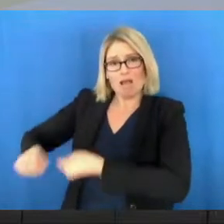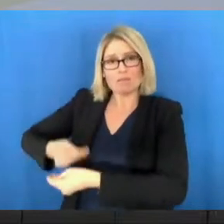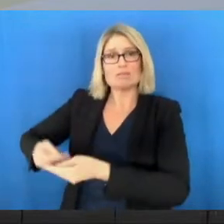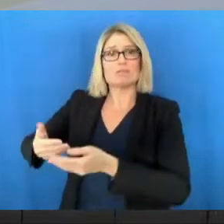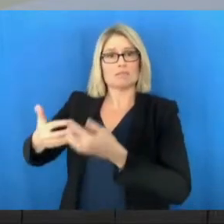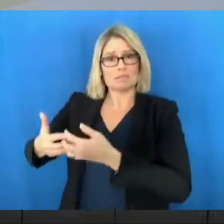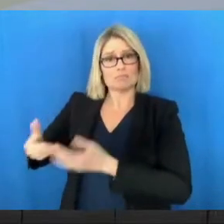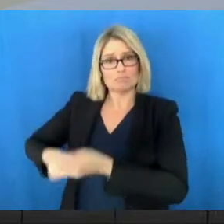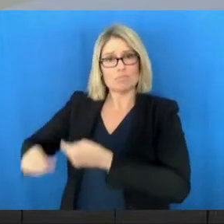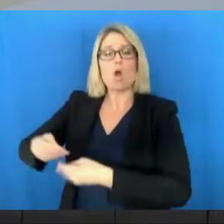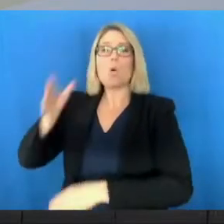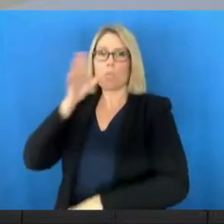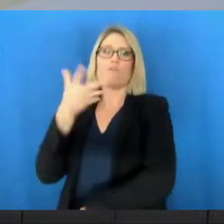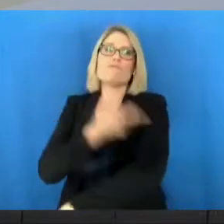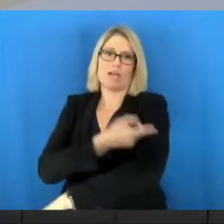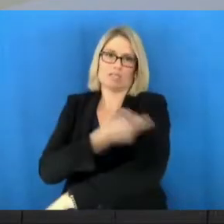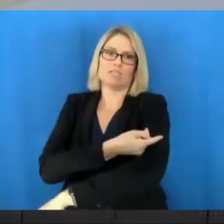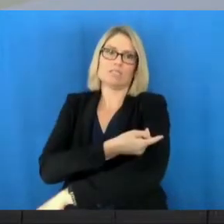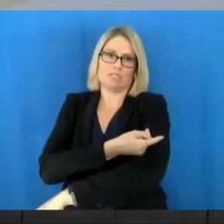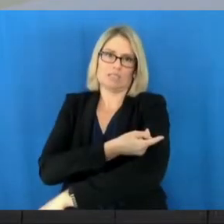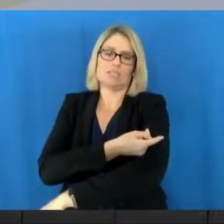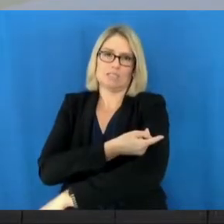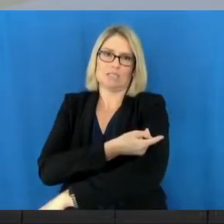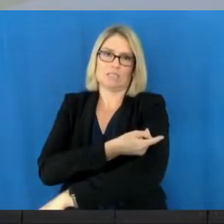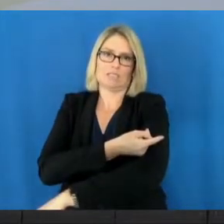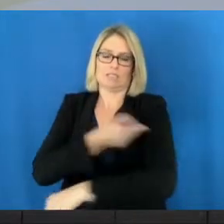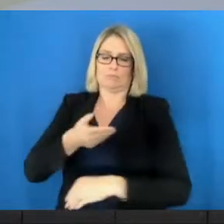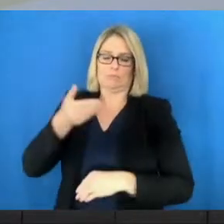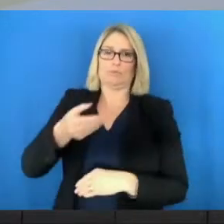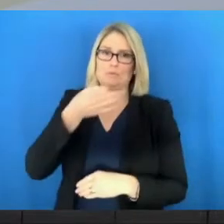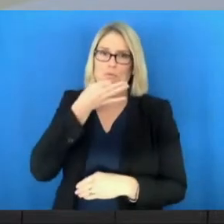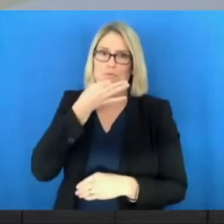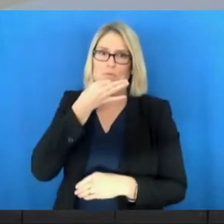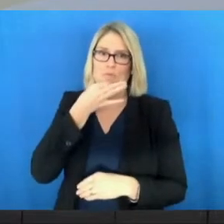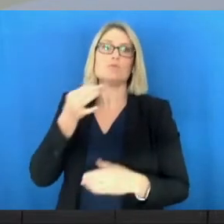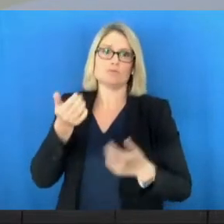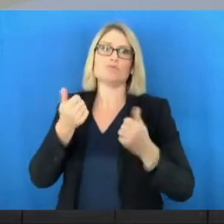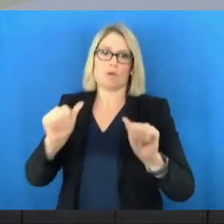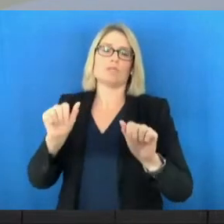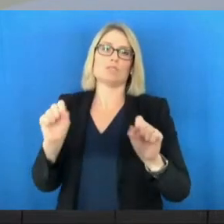be vaccinated in this quarter and will be vaccinated as soon as possible.